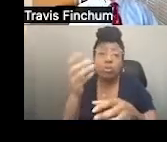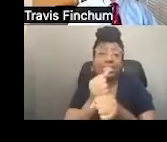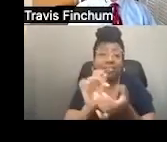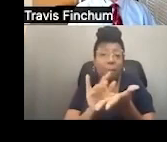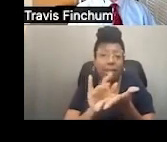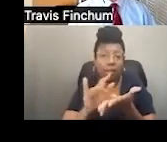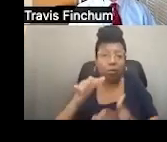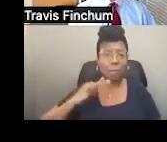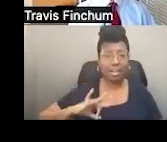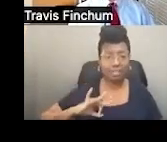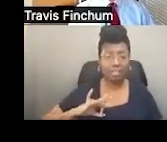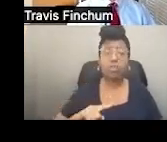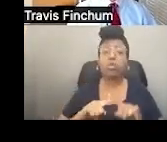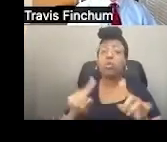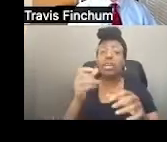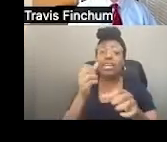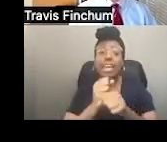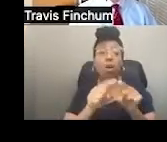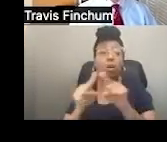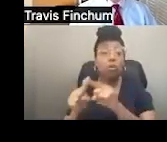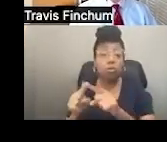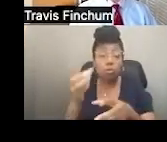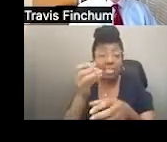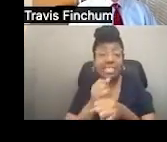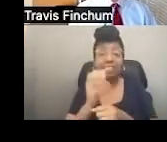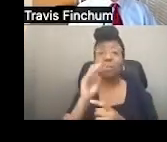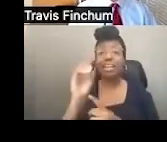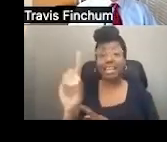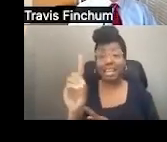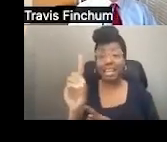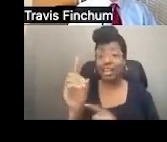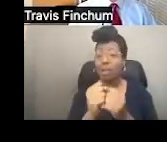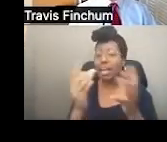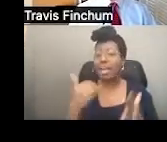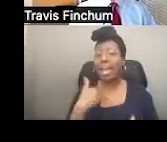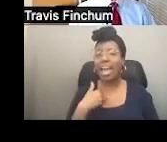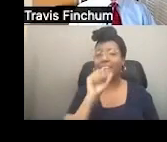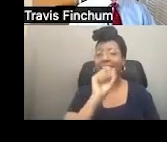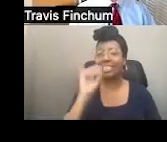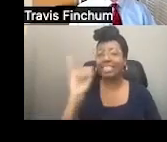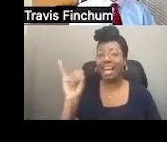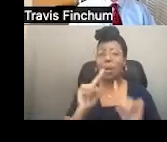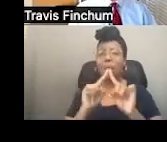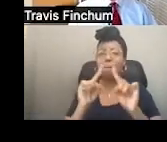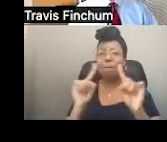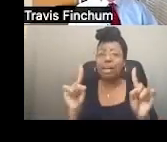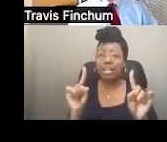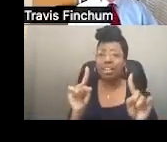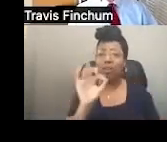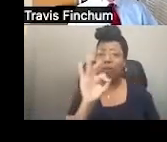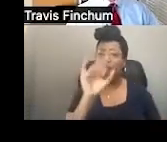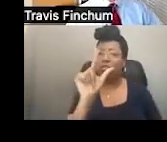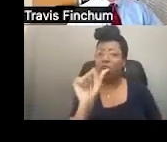can also get Medicaid and not be eligible for SSI, but Florida has not expanded Medicaid